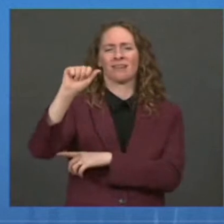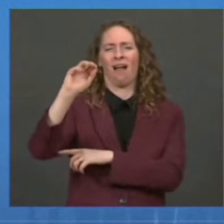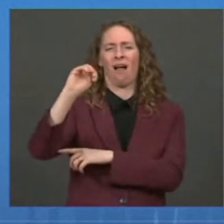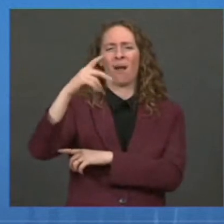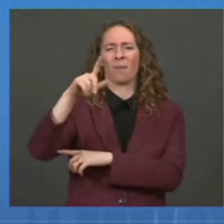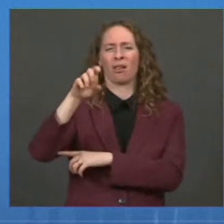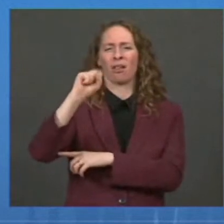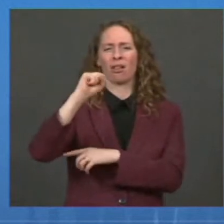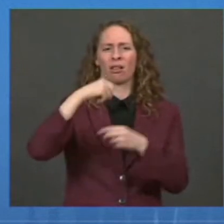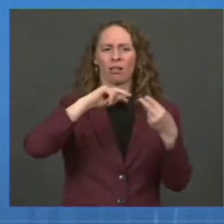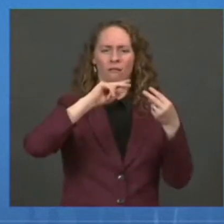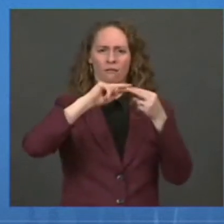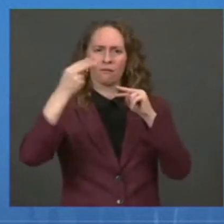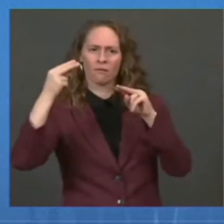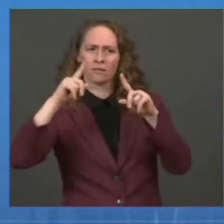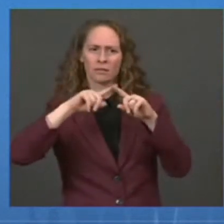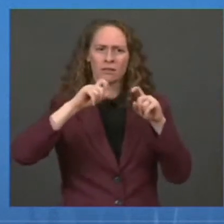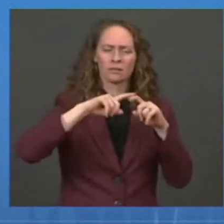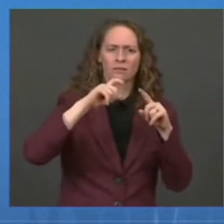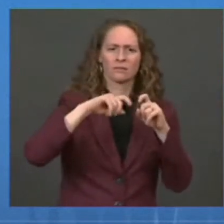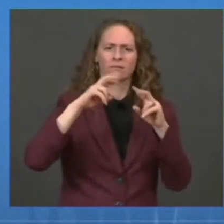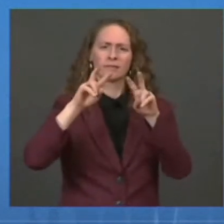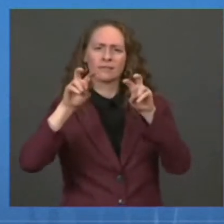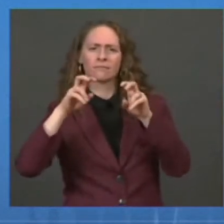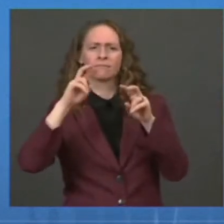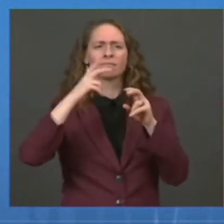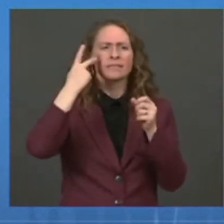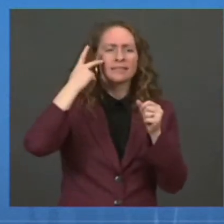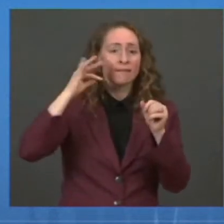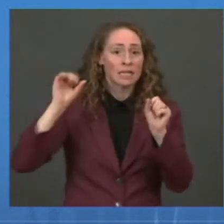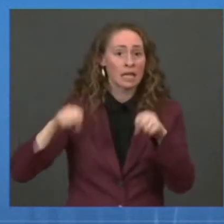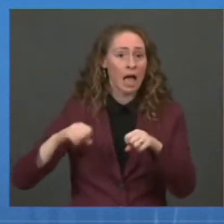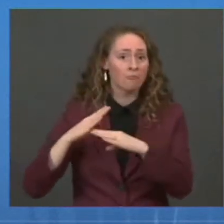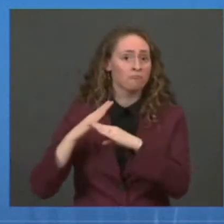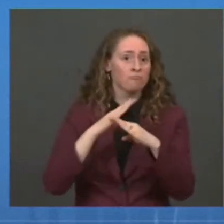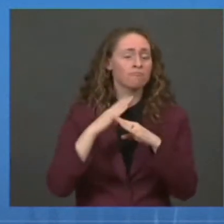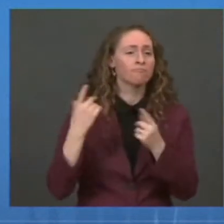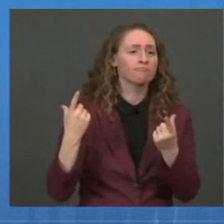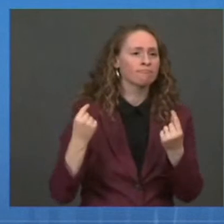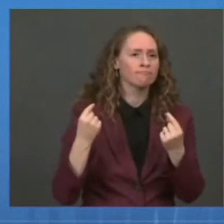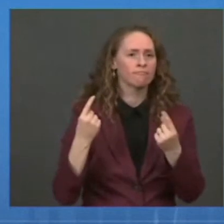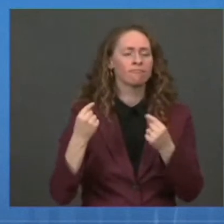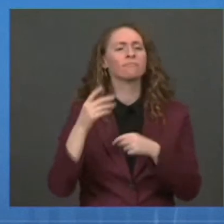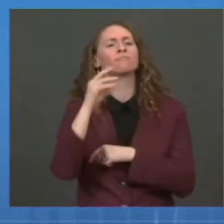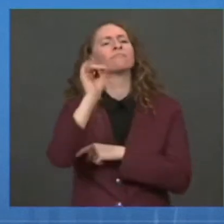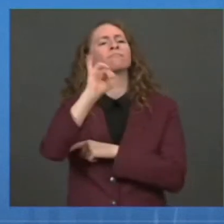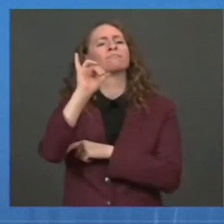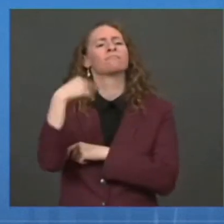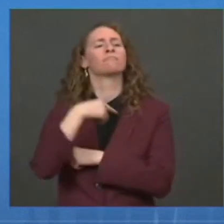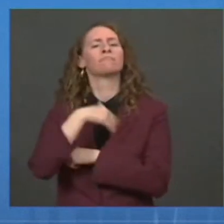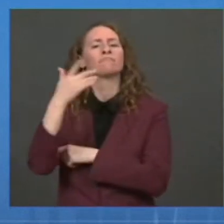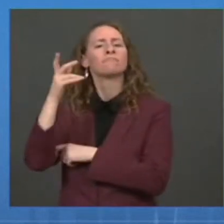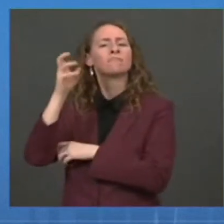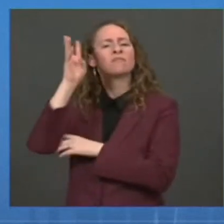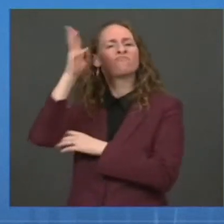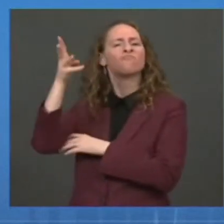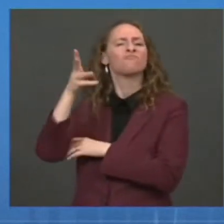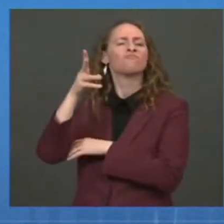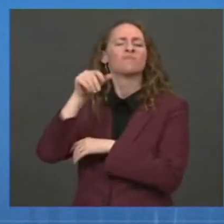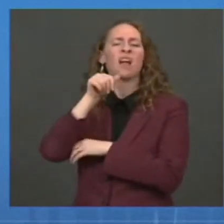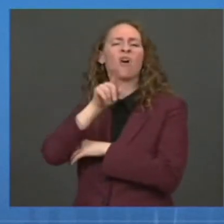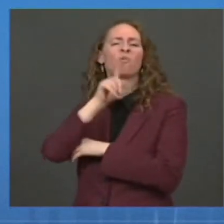more easily usable one called the pseudovirus. And what you do is you get the sera from people who've been